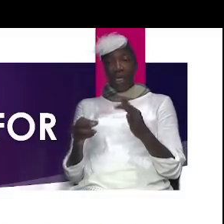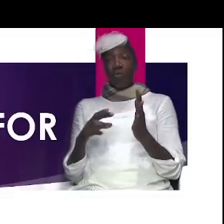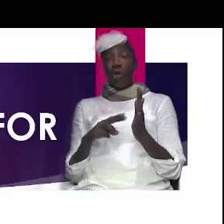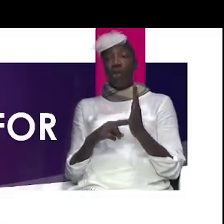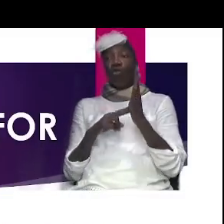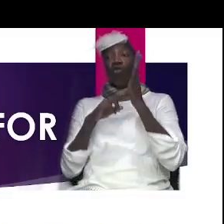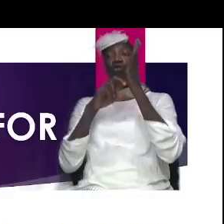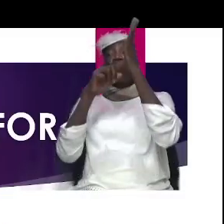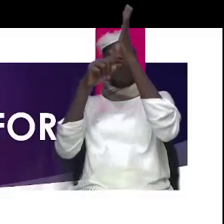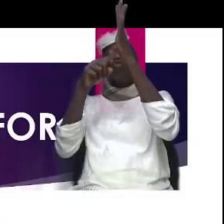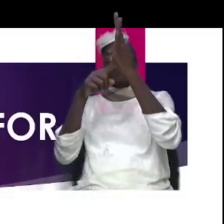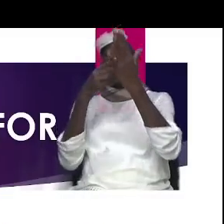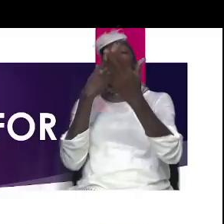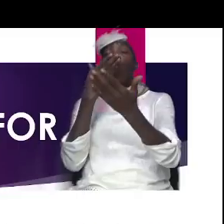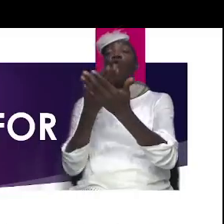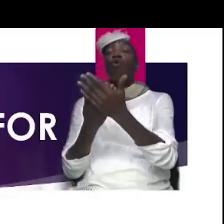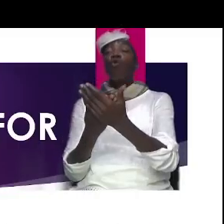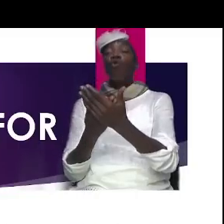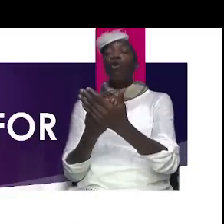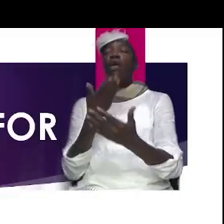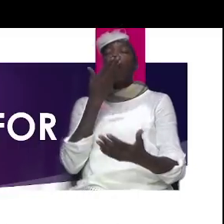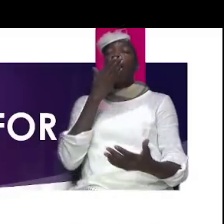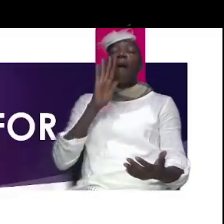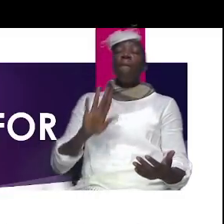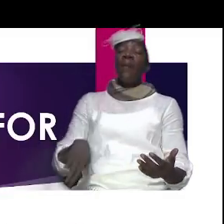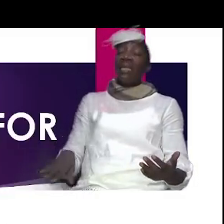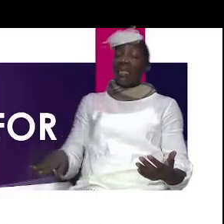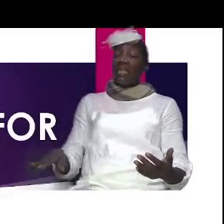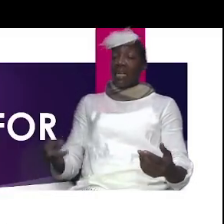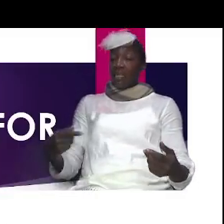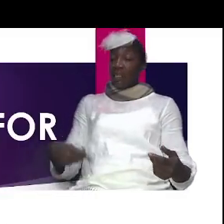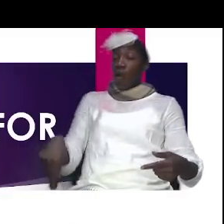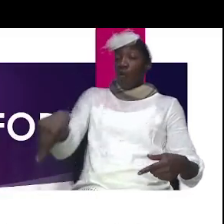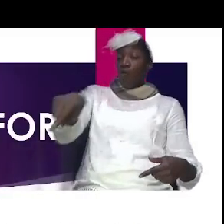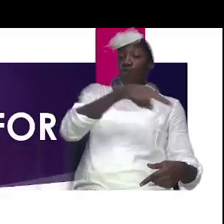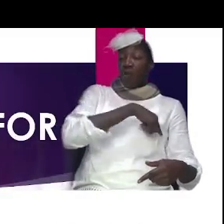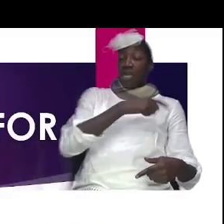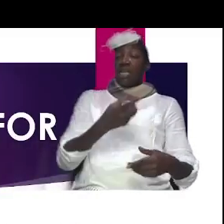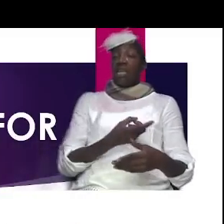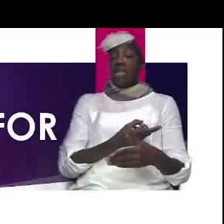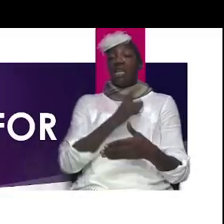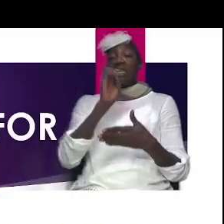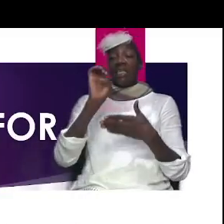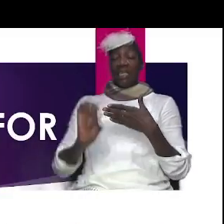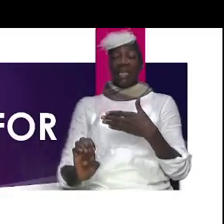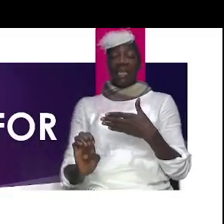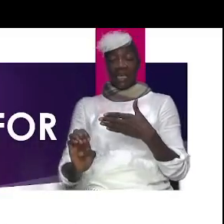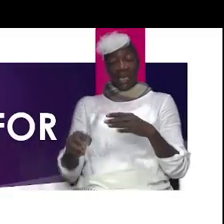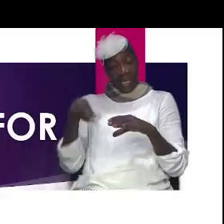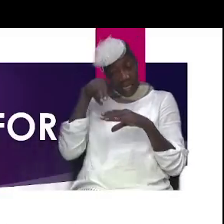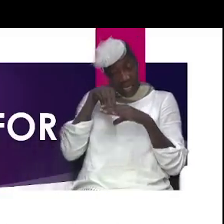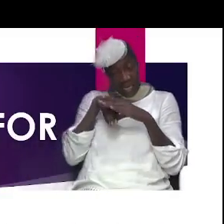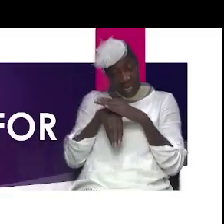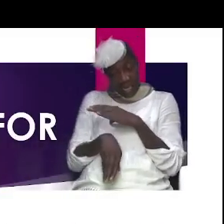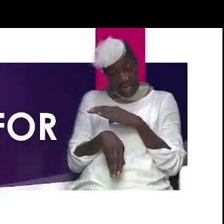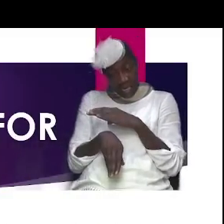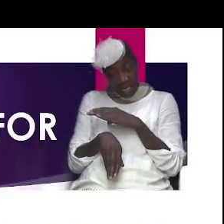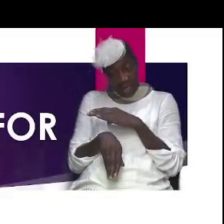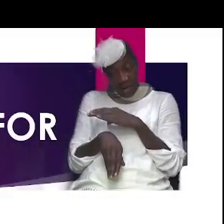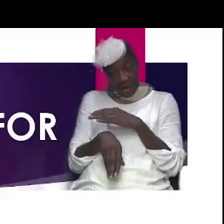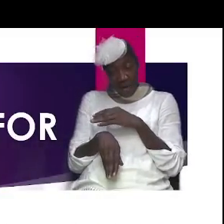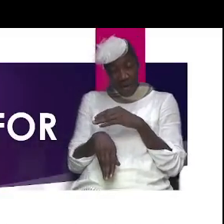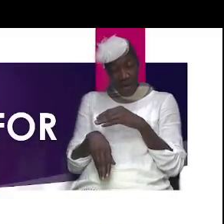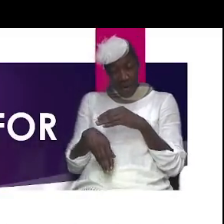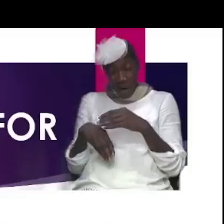good things that we have done. It will expose bad things that we have done. It will expose inner motives. It will expose our private